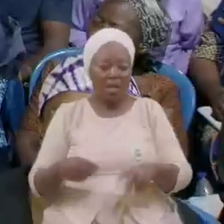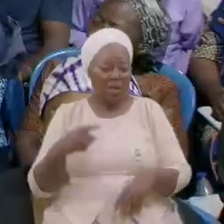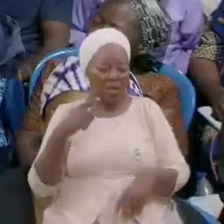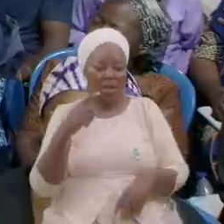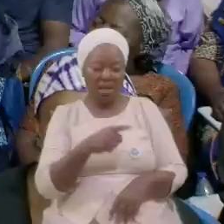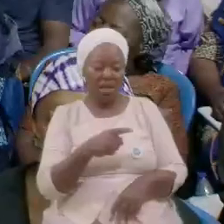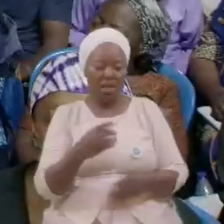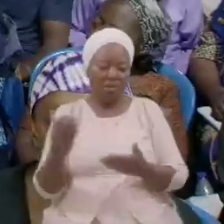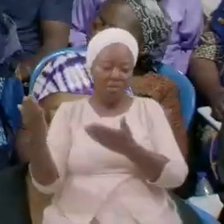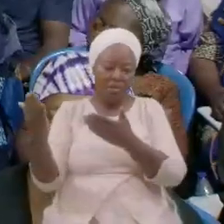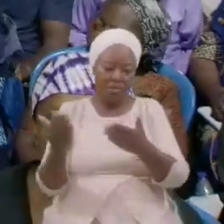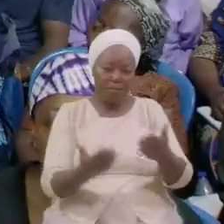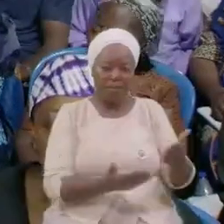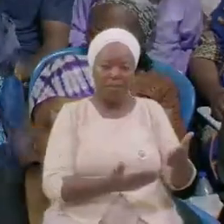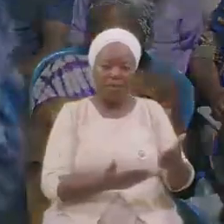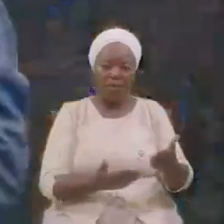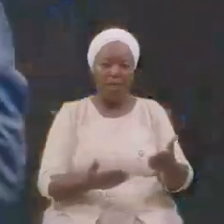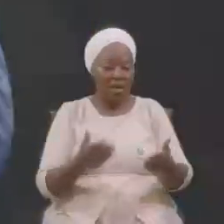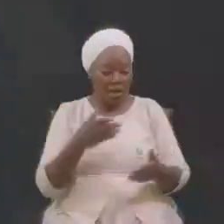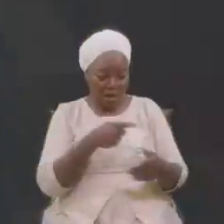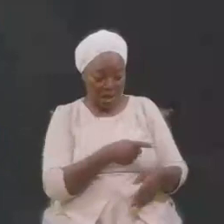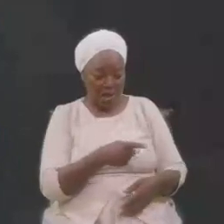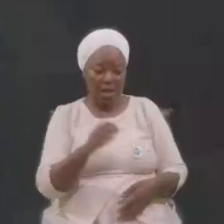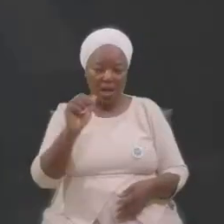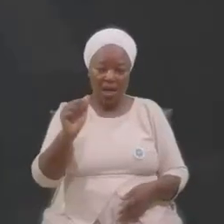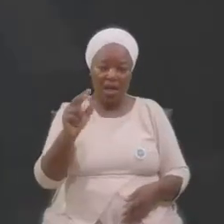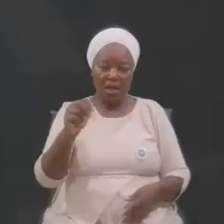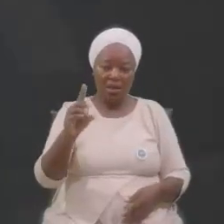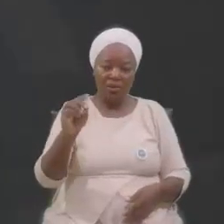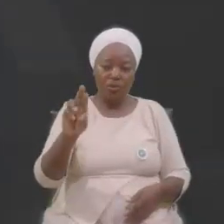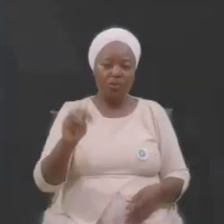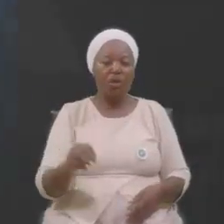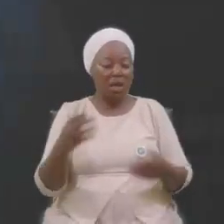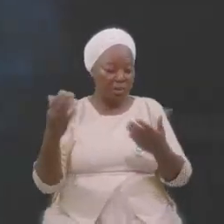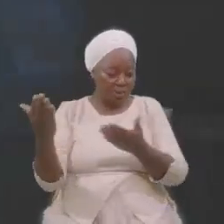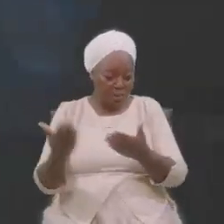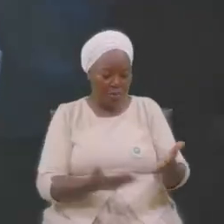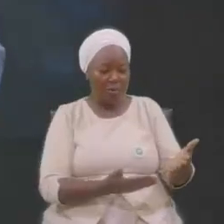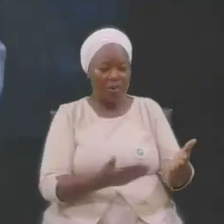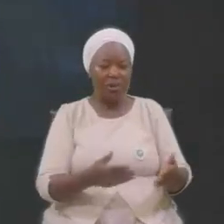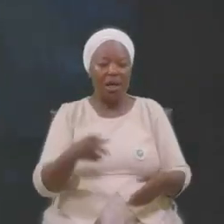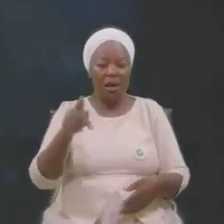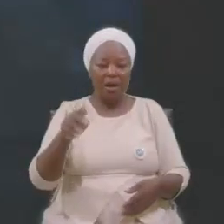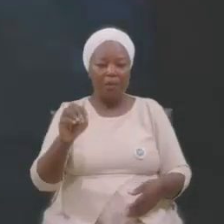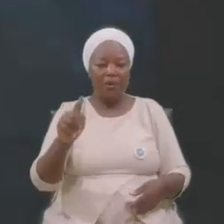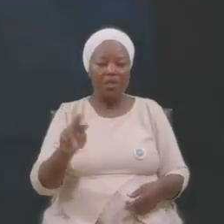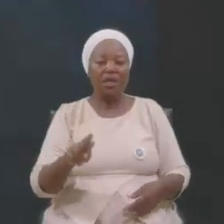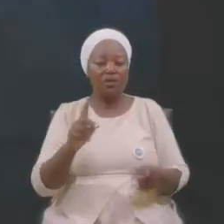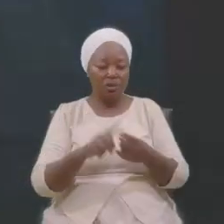and he, Andrew, brought him, Peter, to Jesus. And when